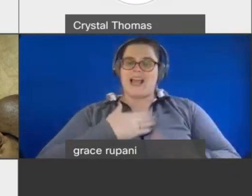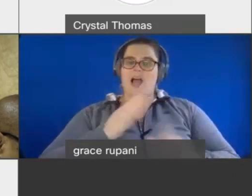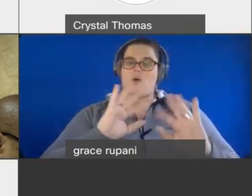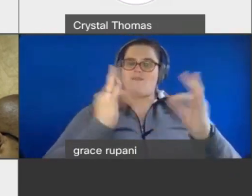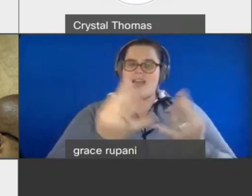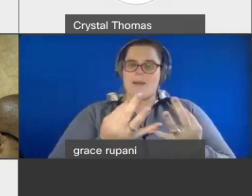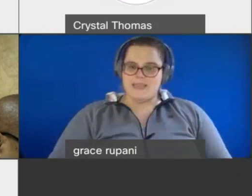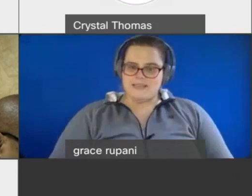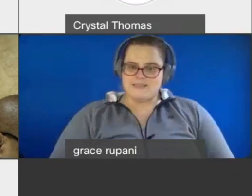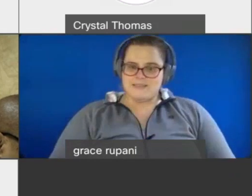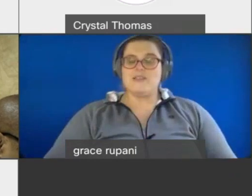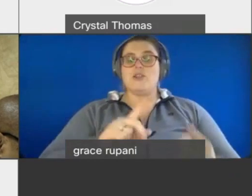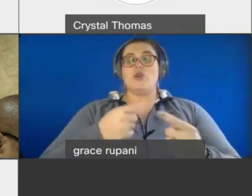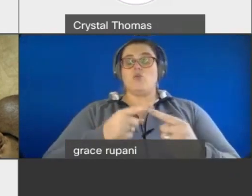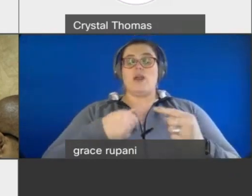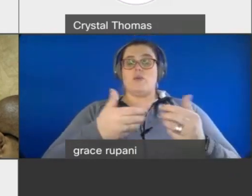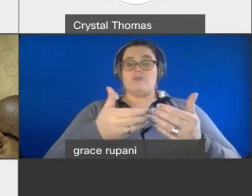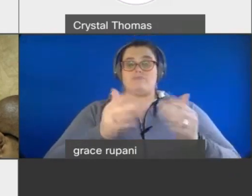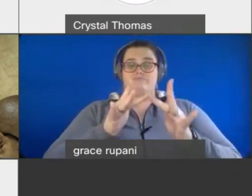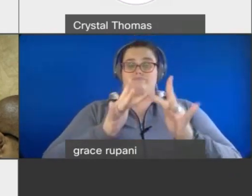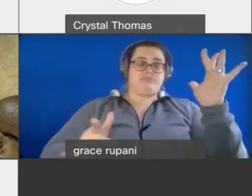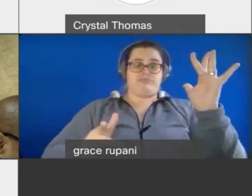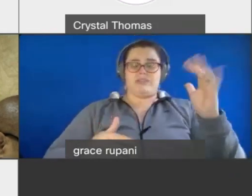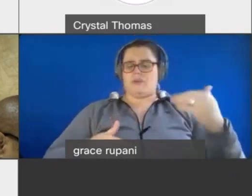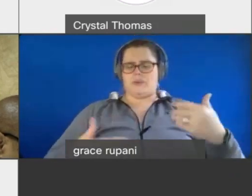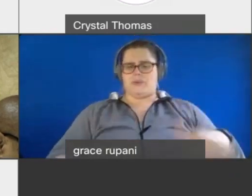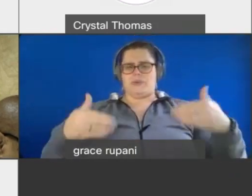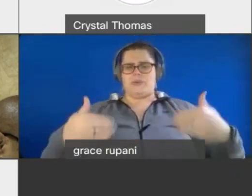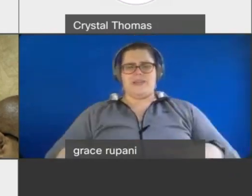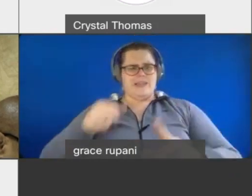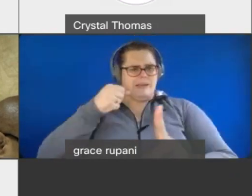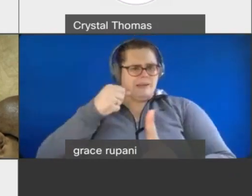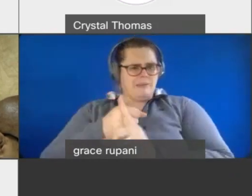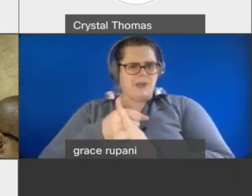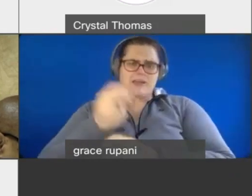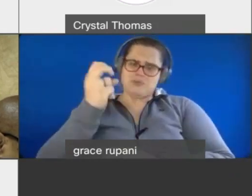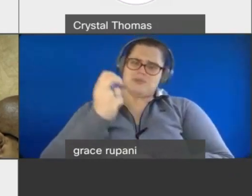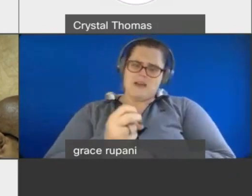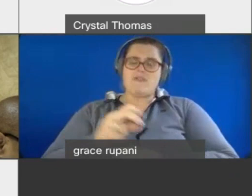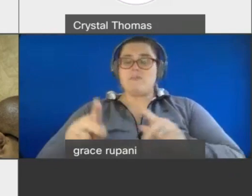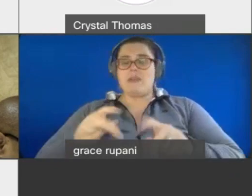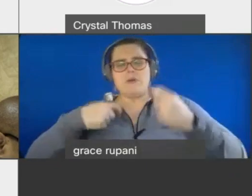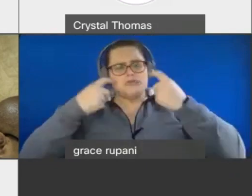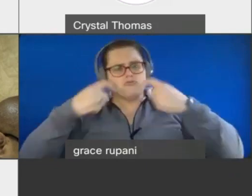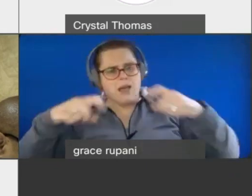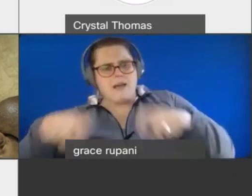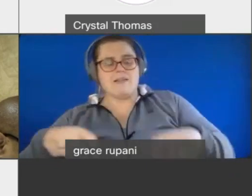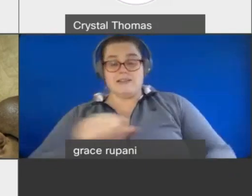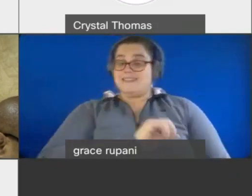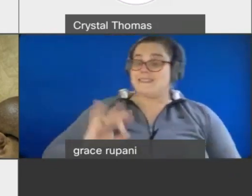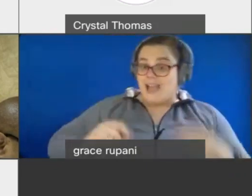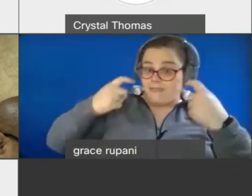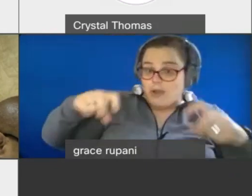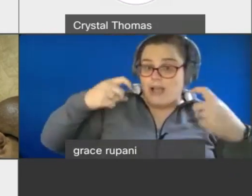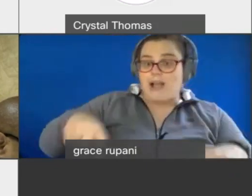the impact was felt across board. Staff members cried, persons cried. There was a lot of